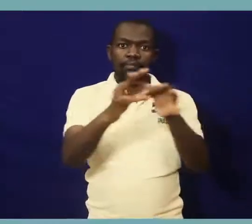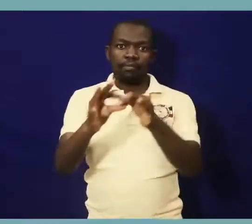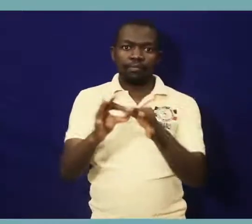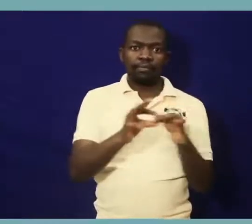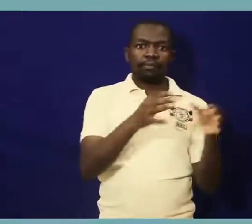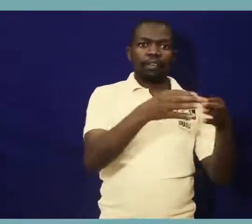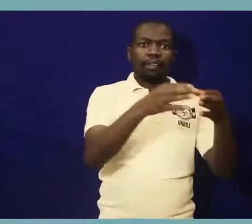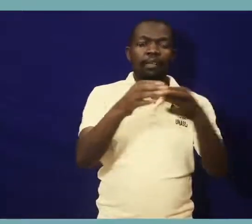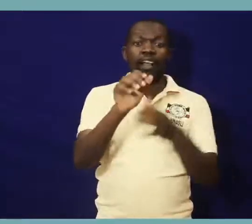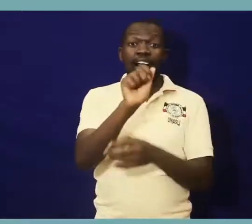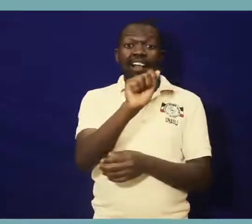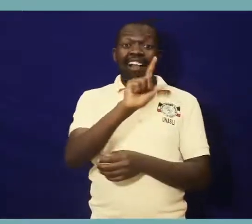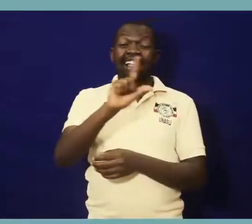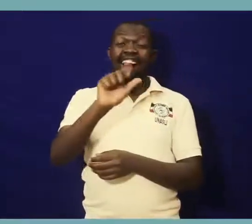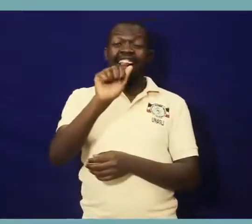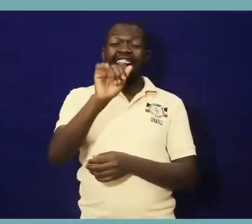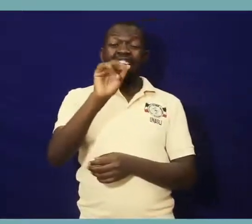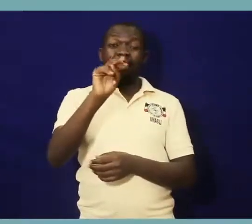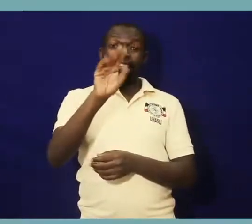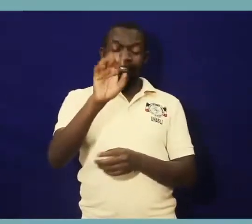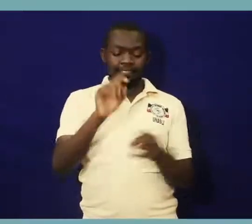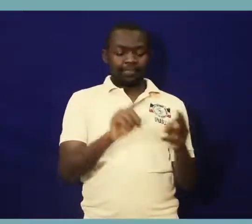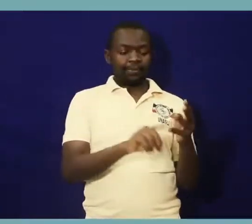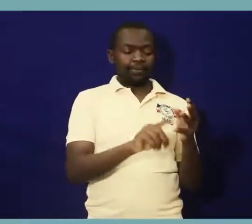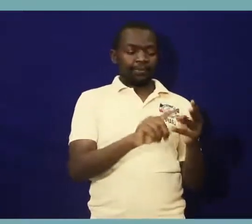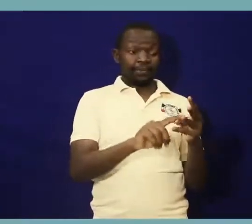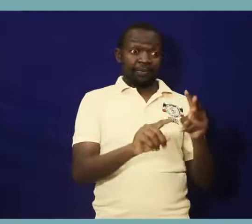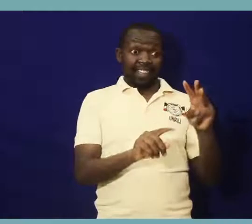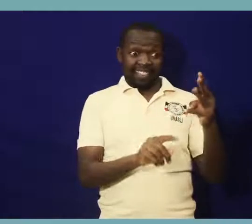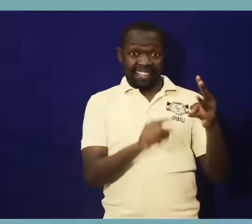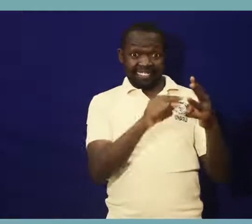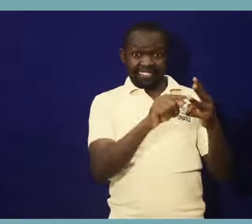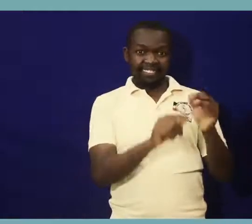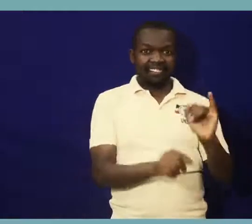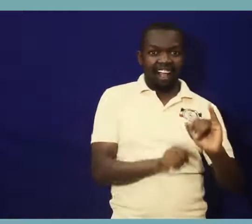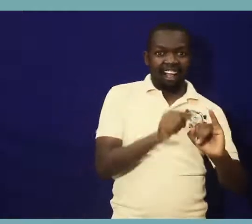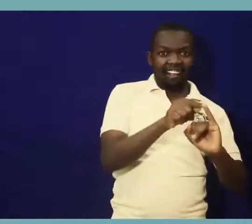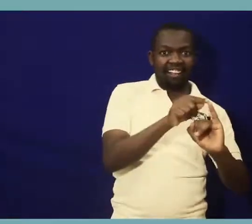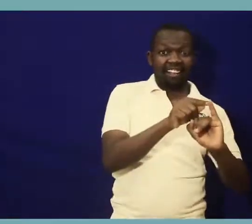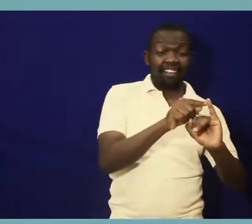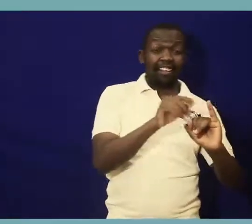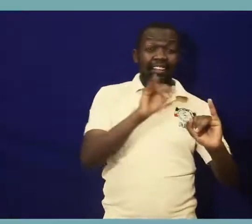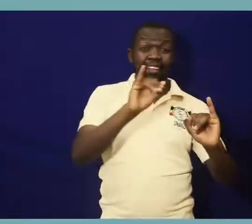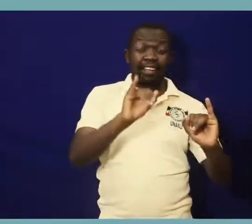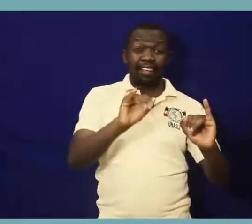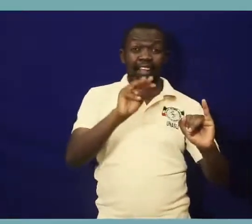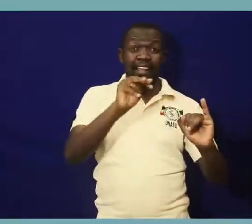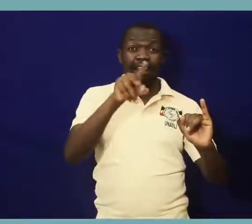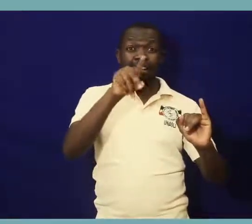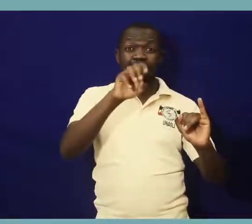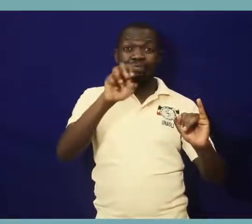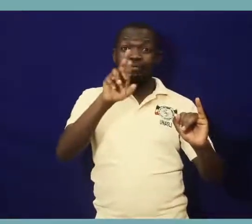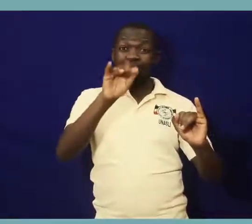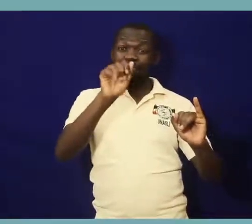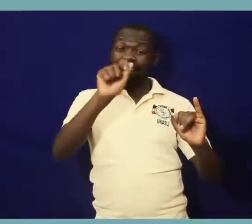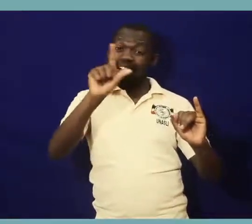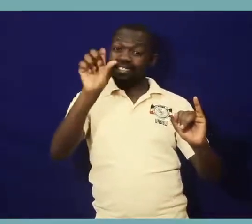Another cause, imperialism, the I. Imperialism also caused the